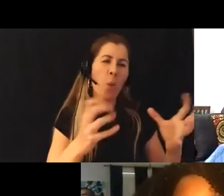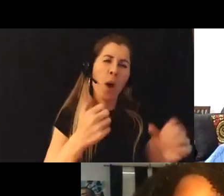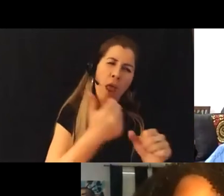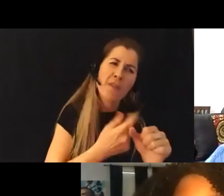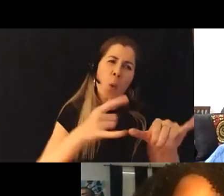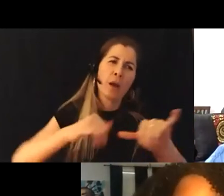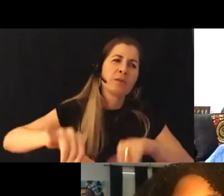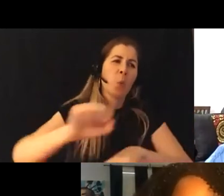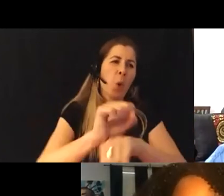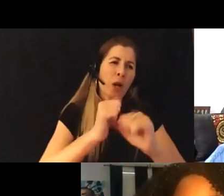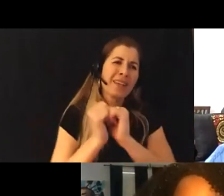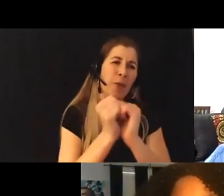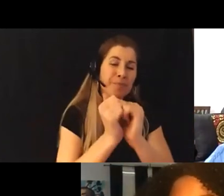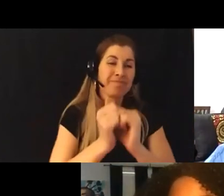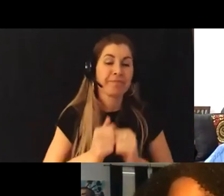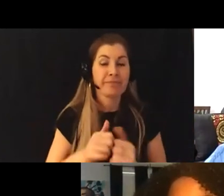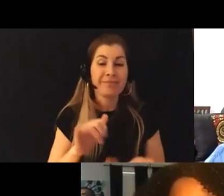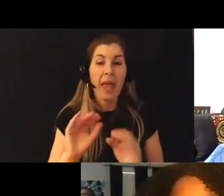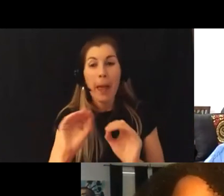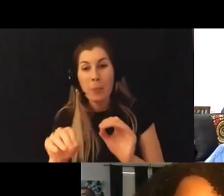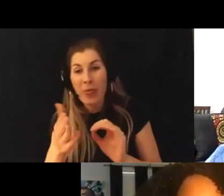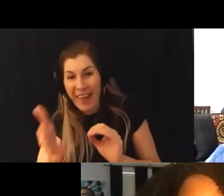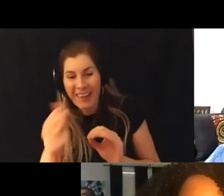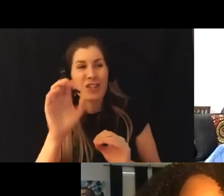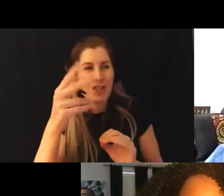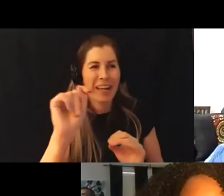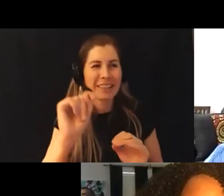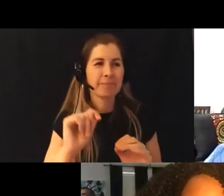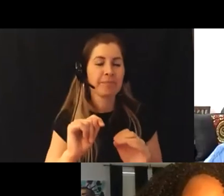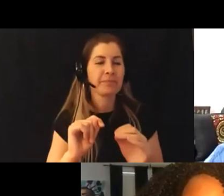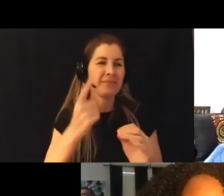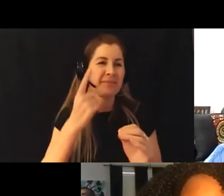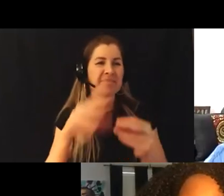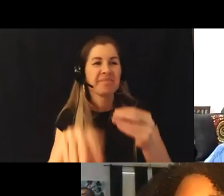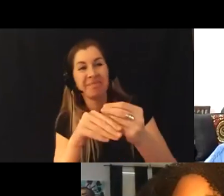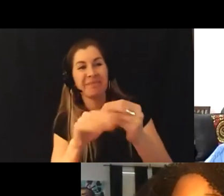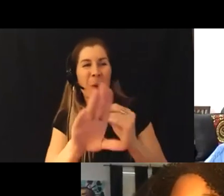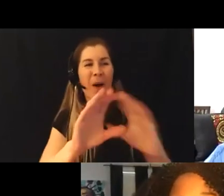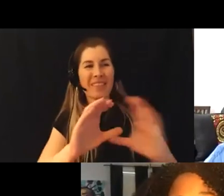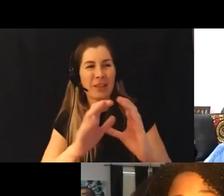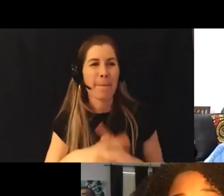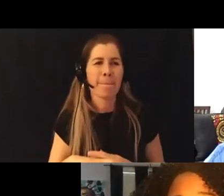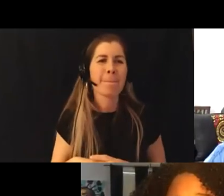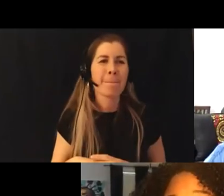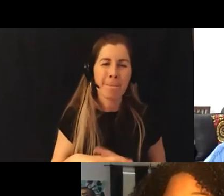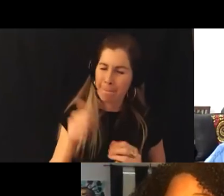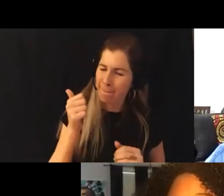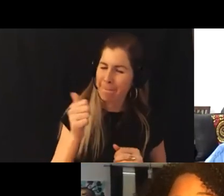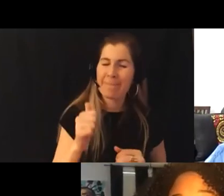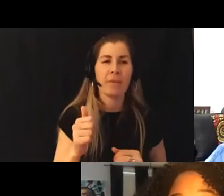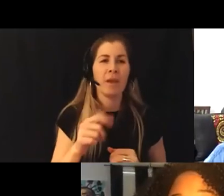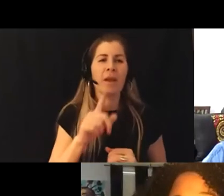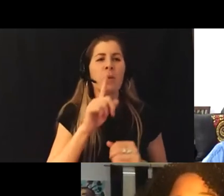So I just wanted to throw, that's why I threw that in there, is as a backup to the conversation. Absolutely. It is so